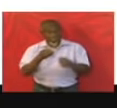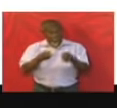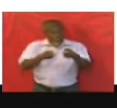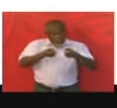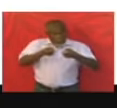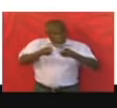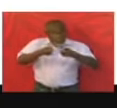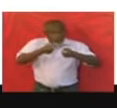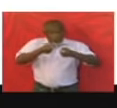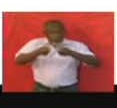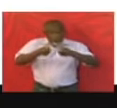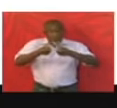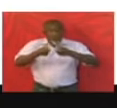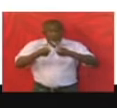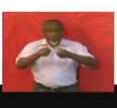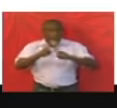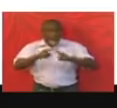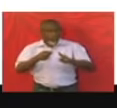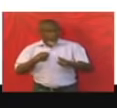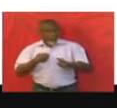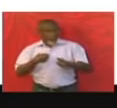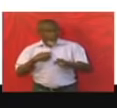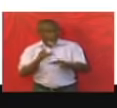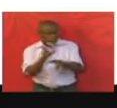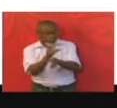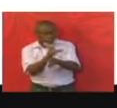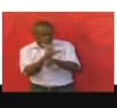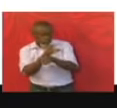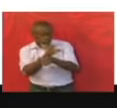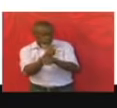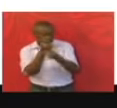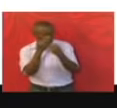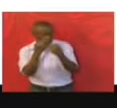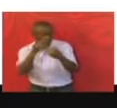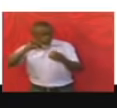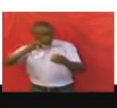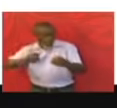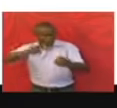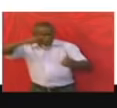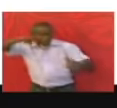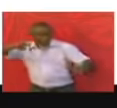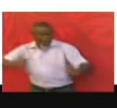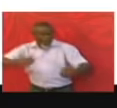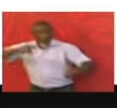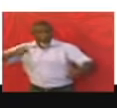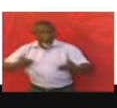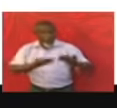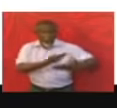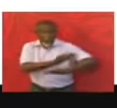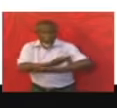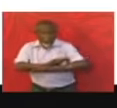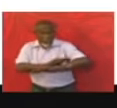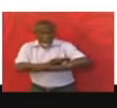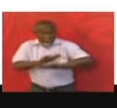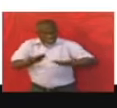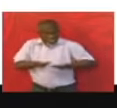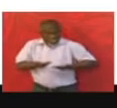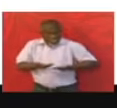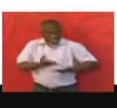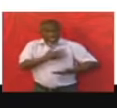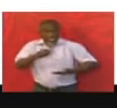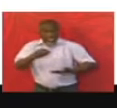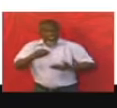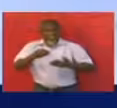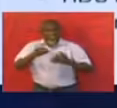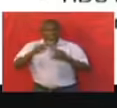been involved in the care of thousands of babies in Trinidad and Tobago as well as the United Kingdom. Can I have that next